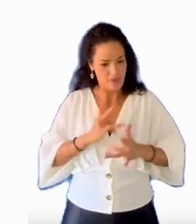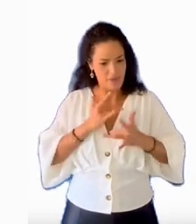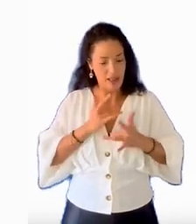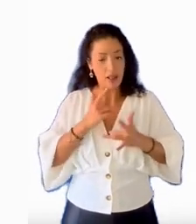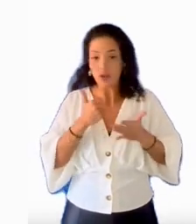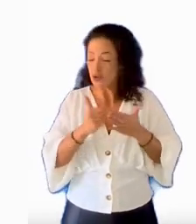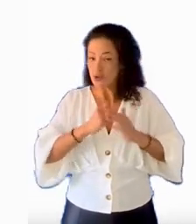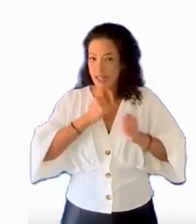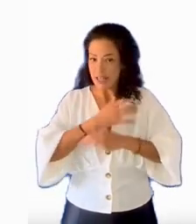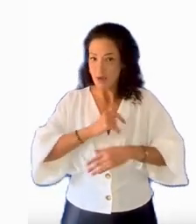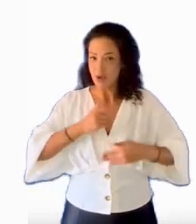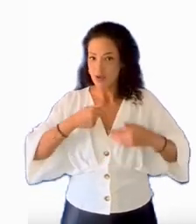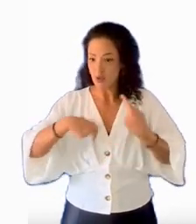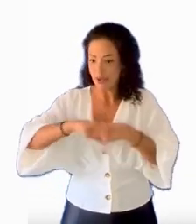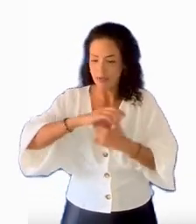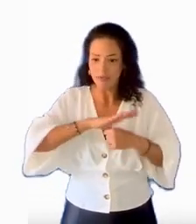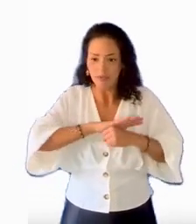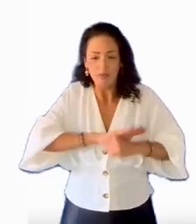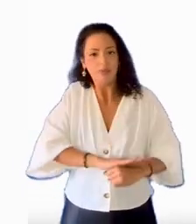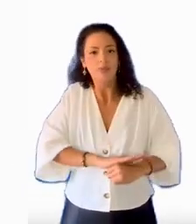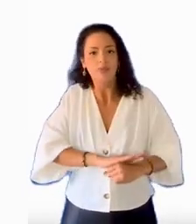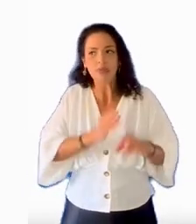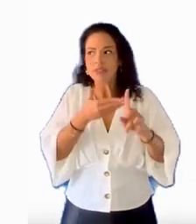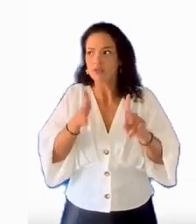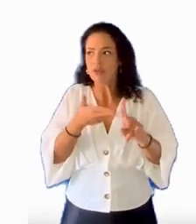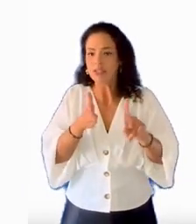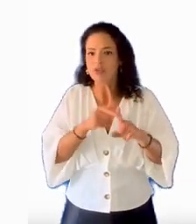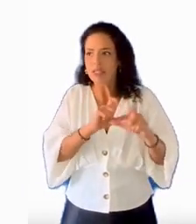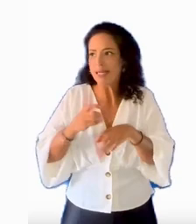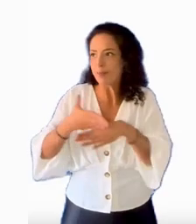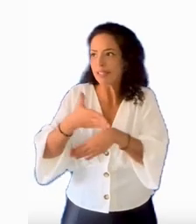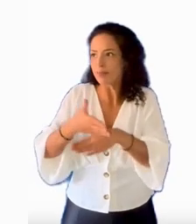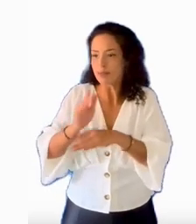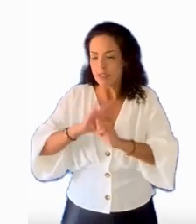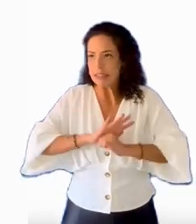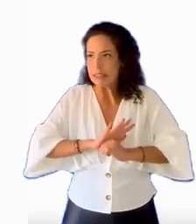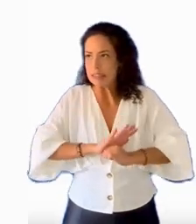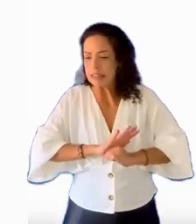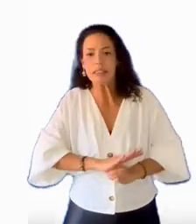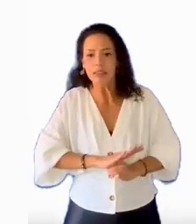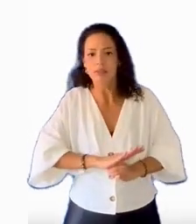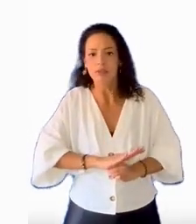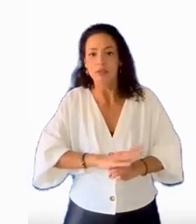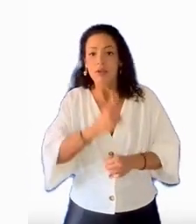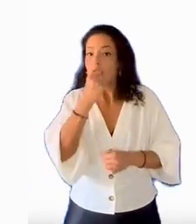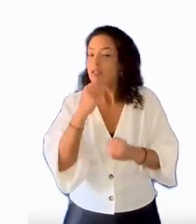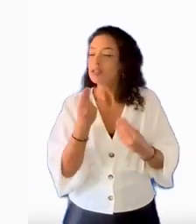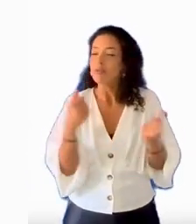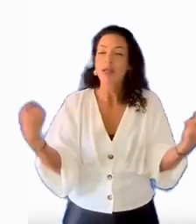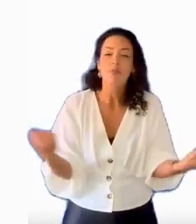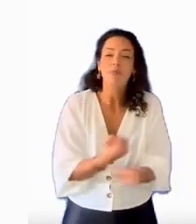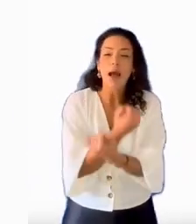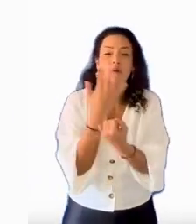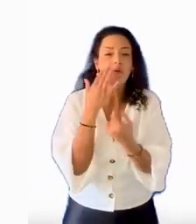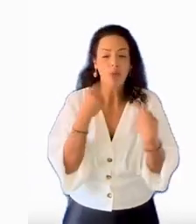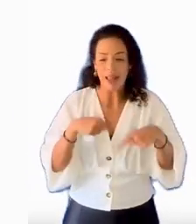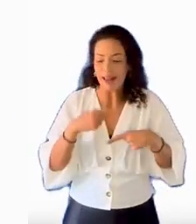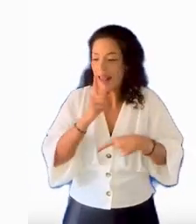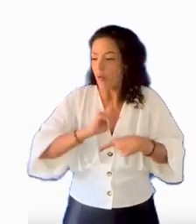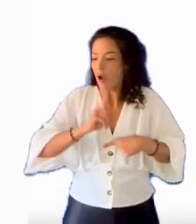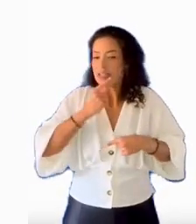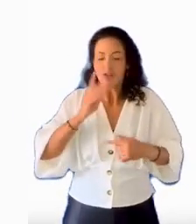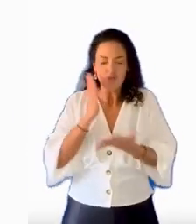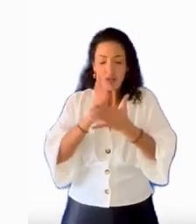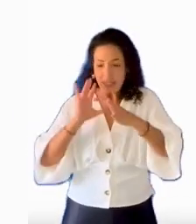when they cause pain or numb suffering through distraction and keeping busy. In fact, there can be something really powerful when we allow ourselves to really connect with